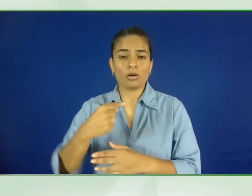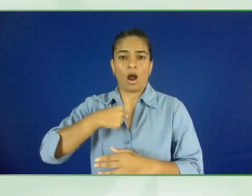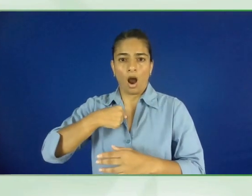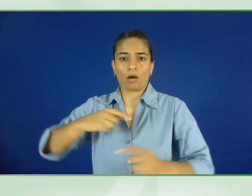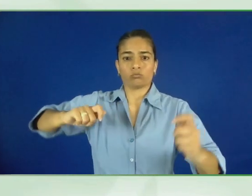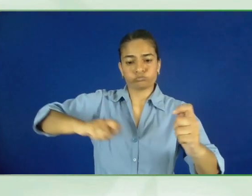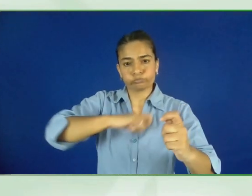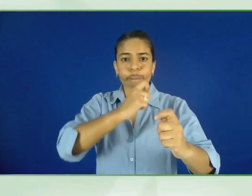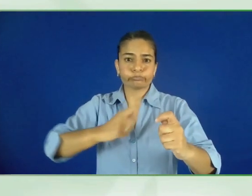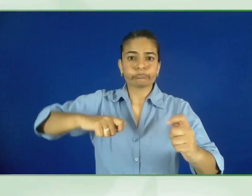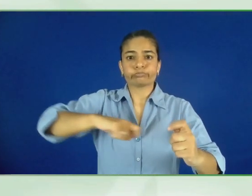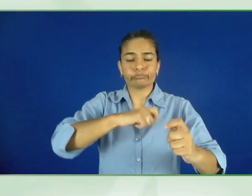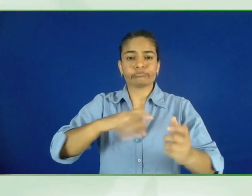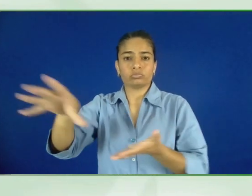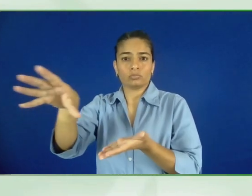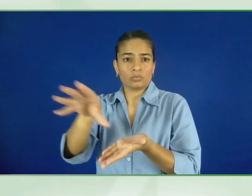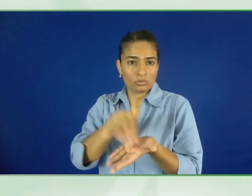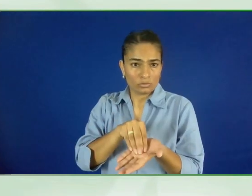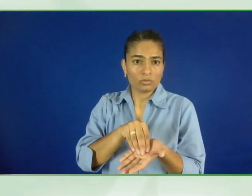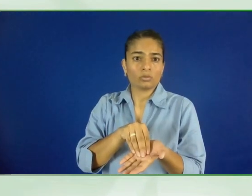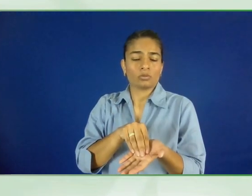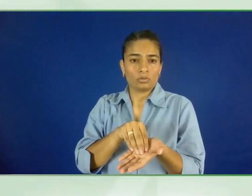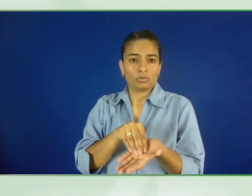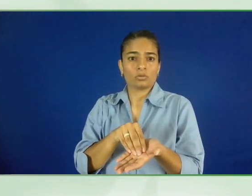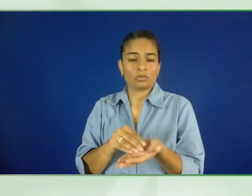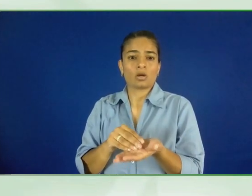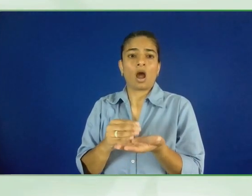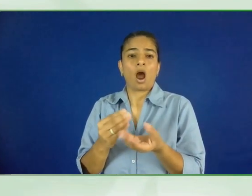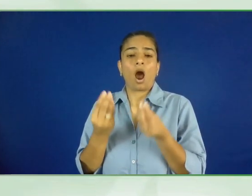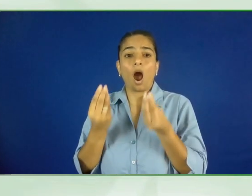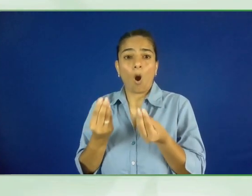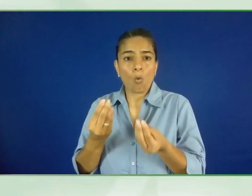stats on my phone with a